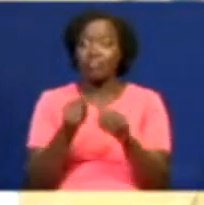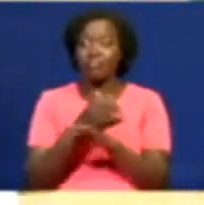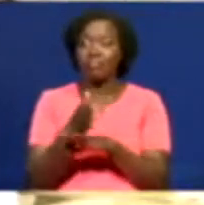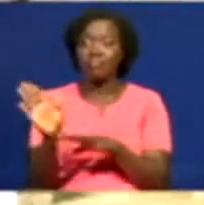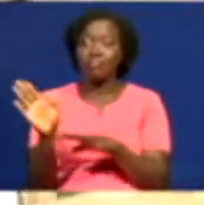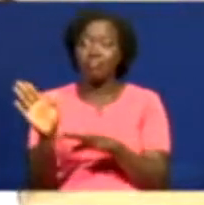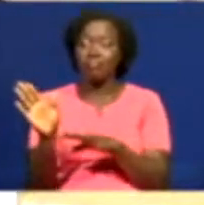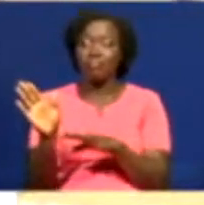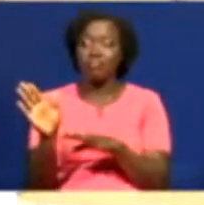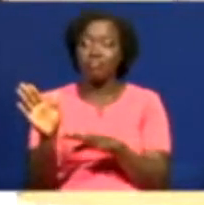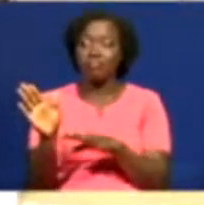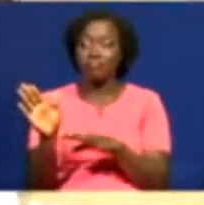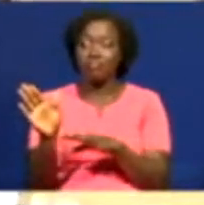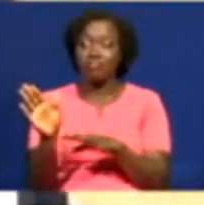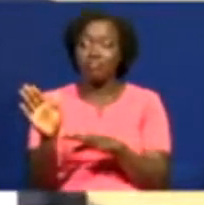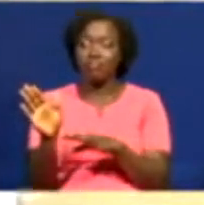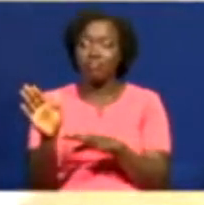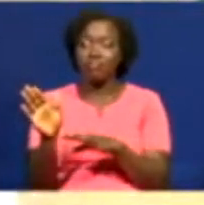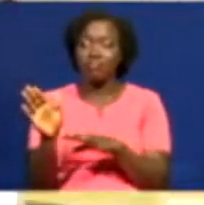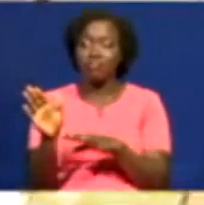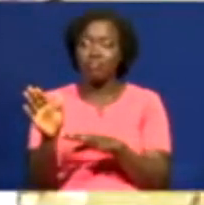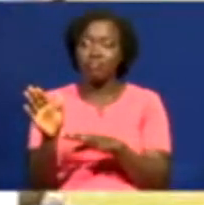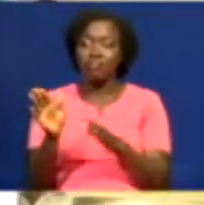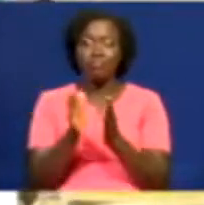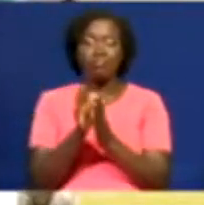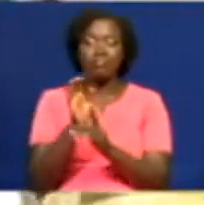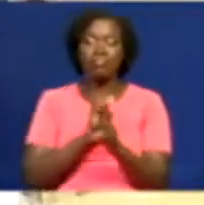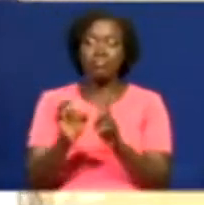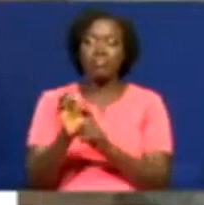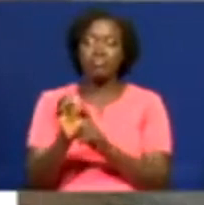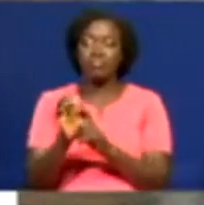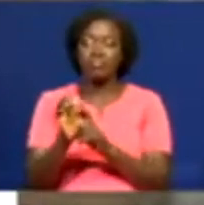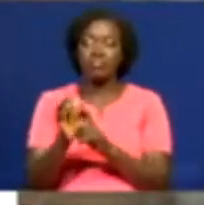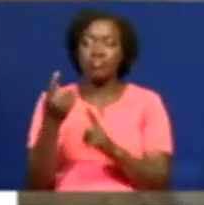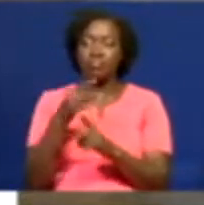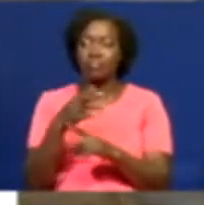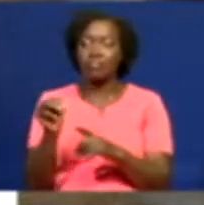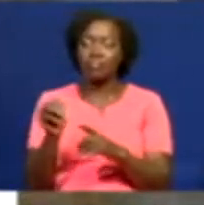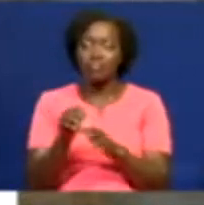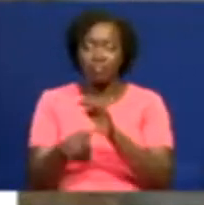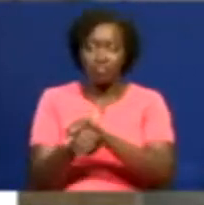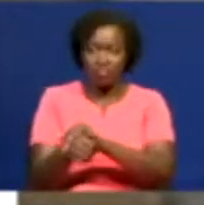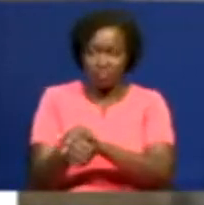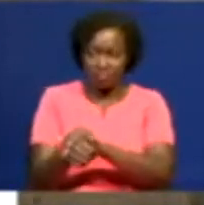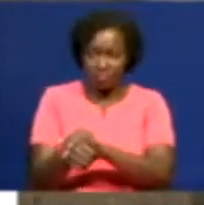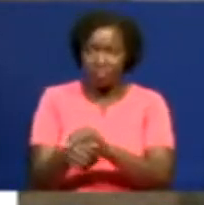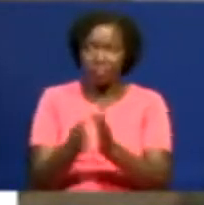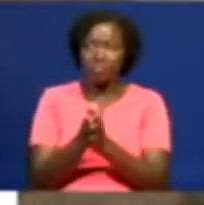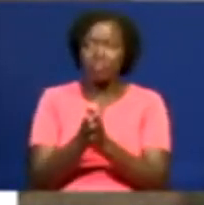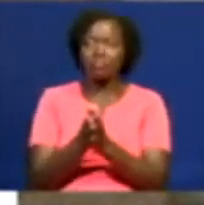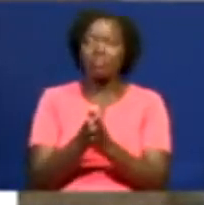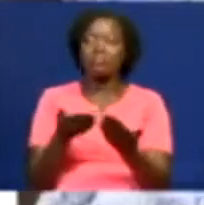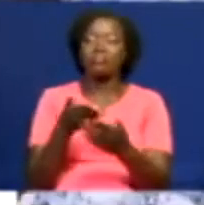the entire nesting environment for the turtle. Nayo jamii ya wavuvi kitahadharishwa dhidi ya uvuvi